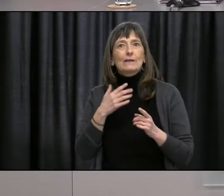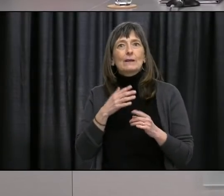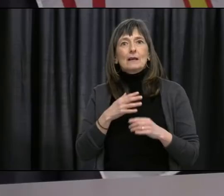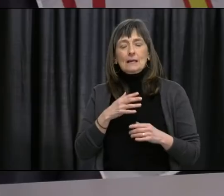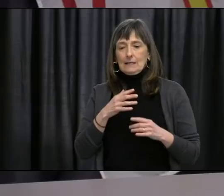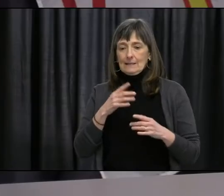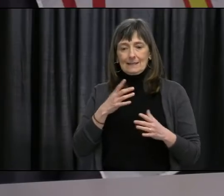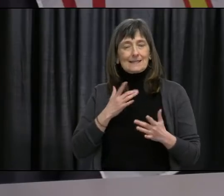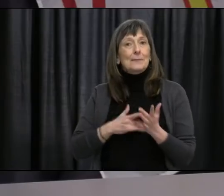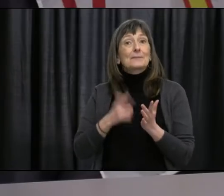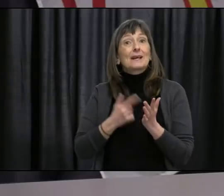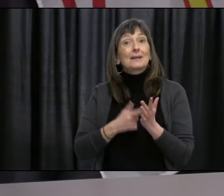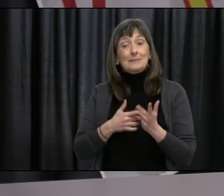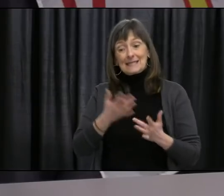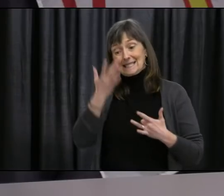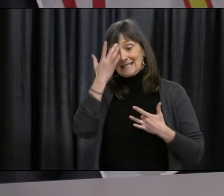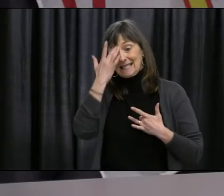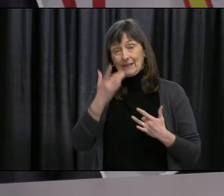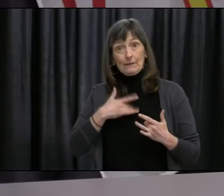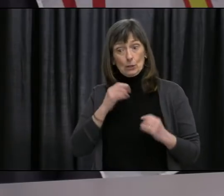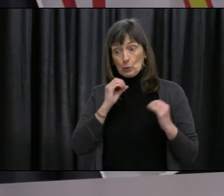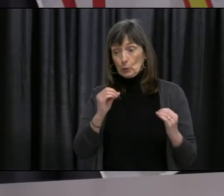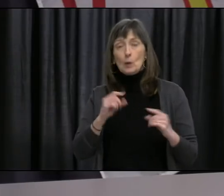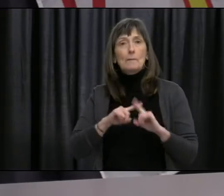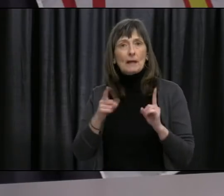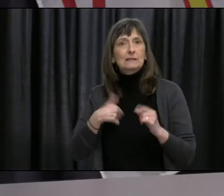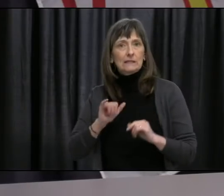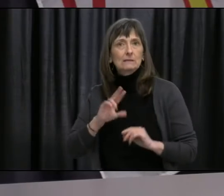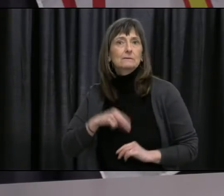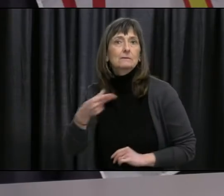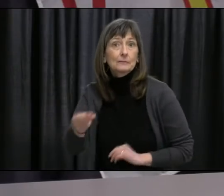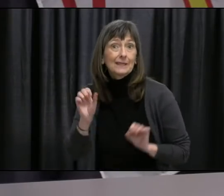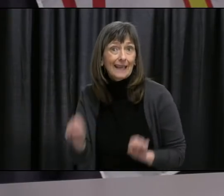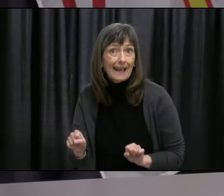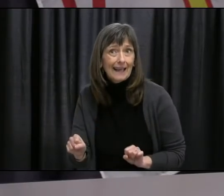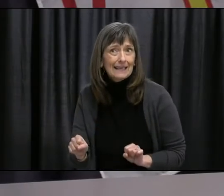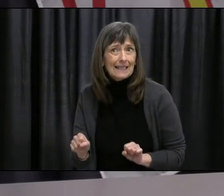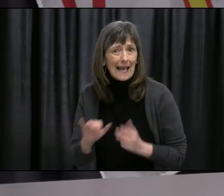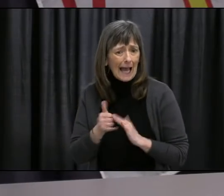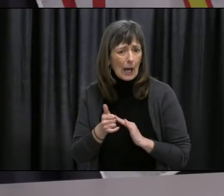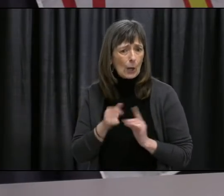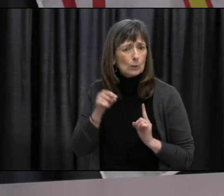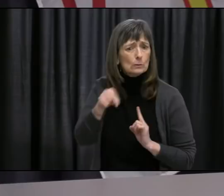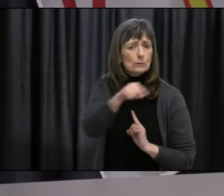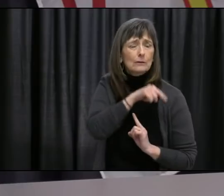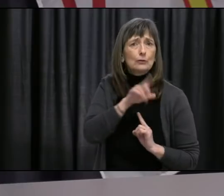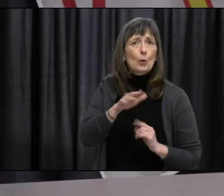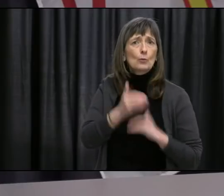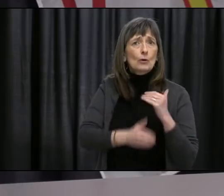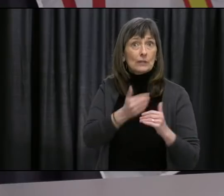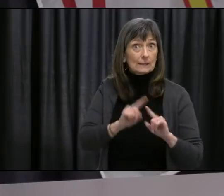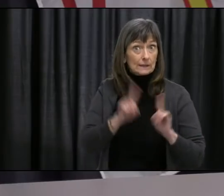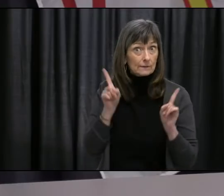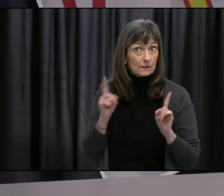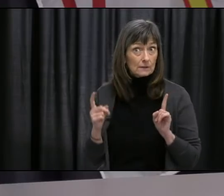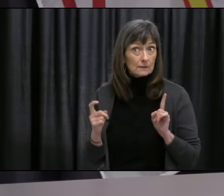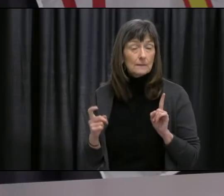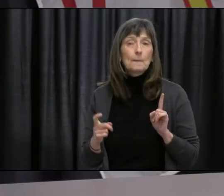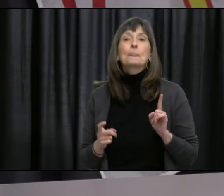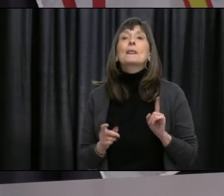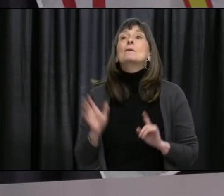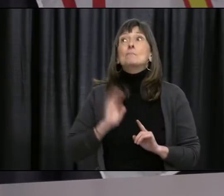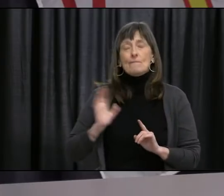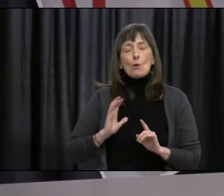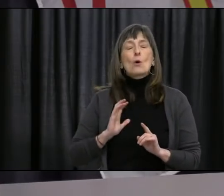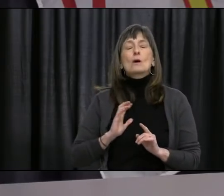So initially when we started looking at this disease, we were fairly certain that symptomatic spread was the main